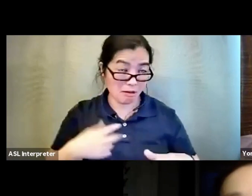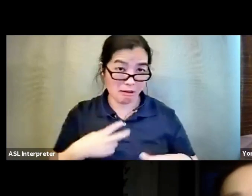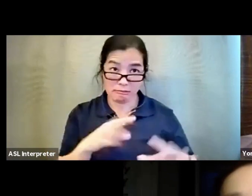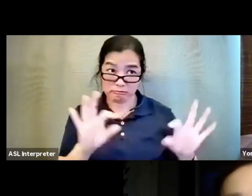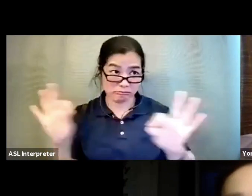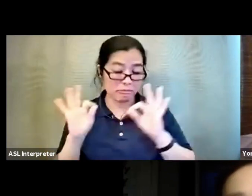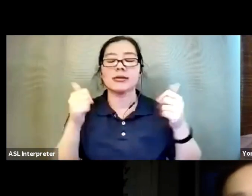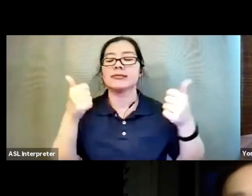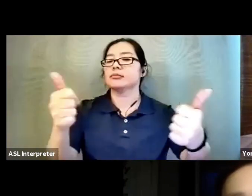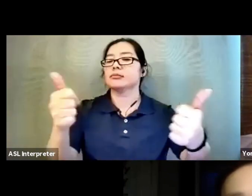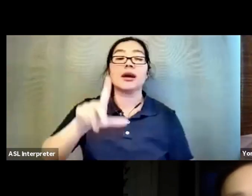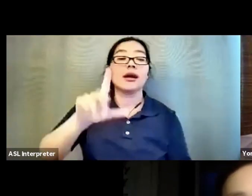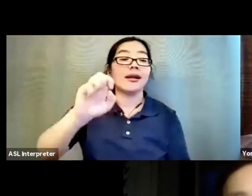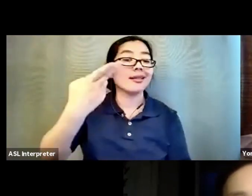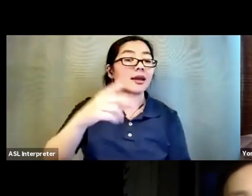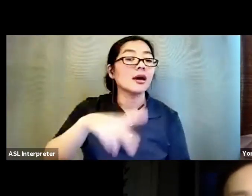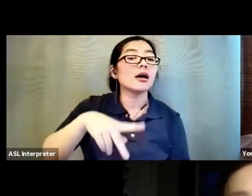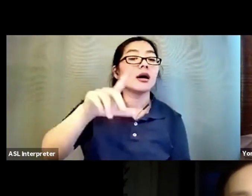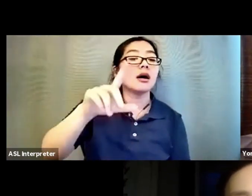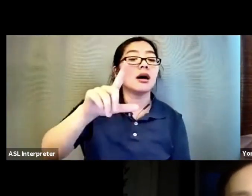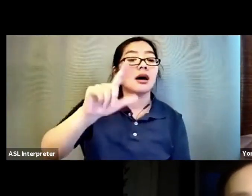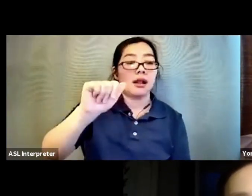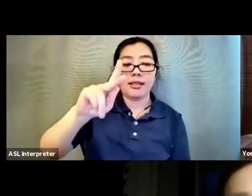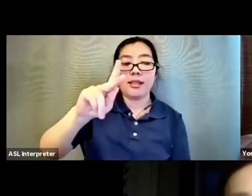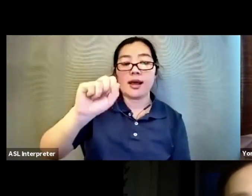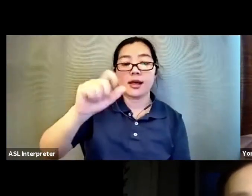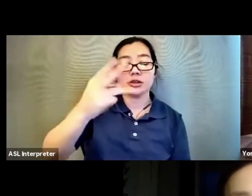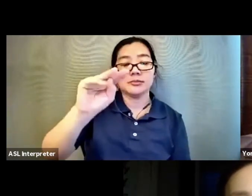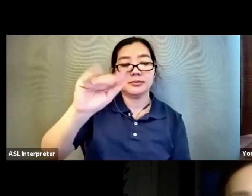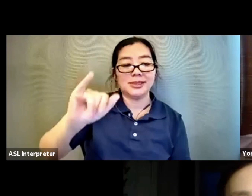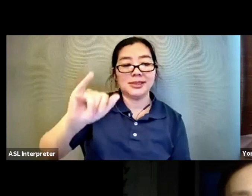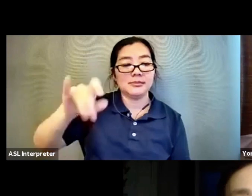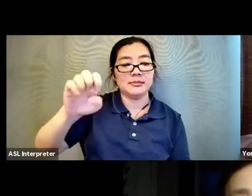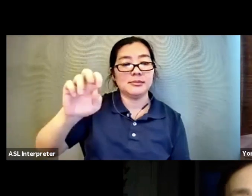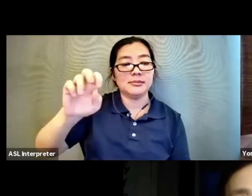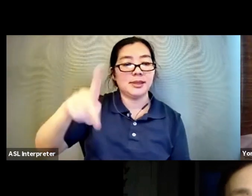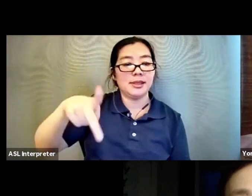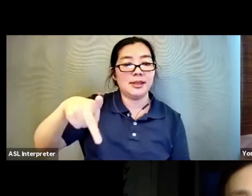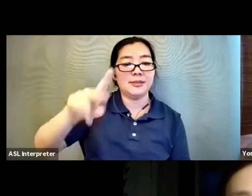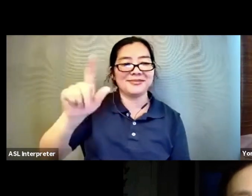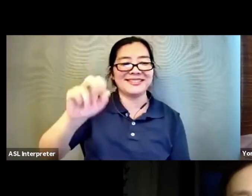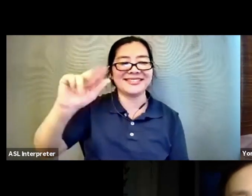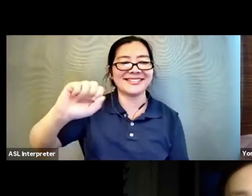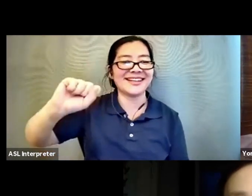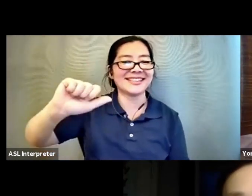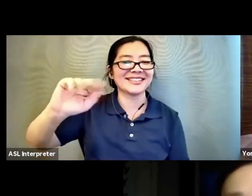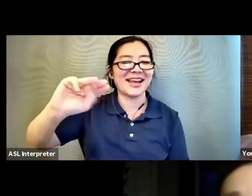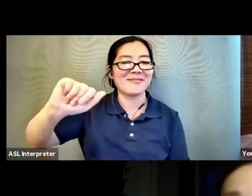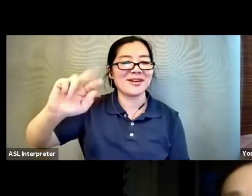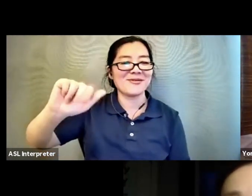is Leah Lakshmi Piepzna-Samarasinha. I'm going to wait for the interpreter to spell that